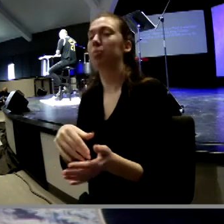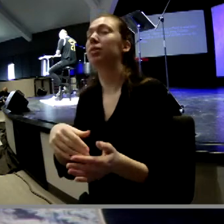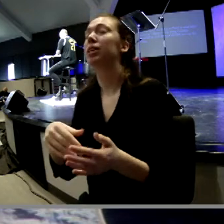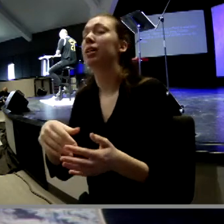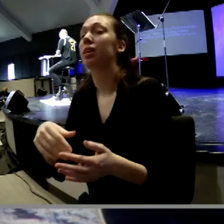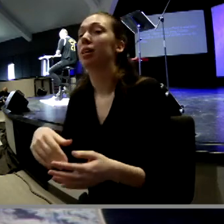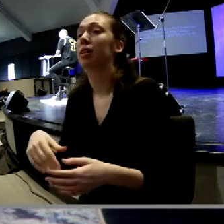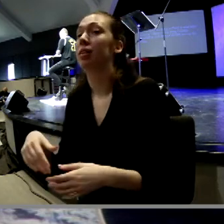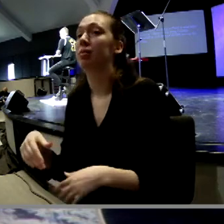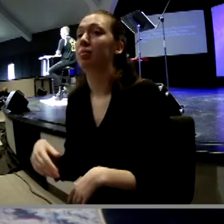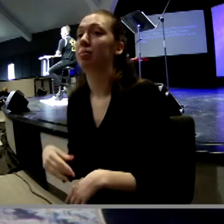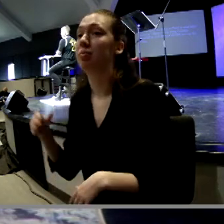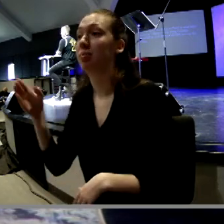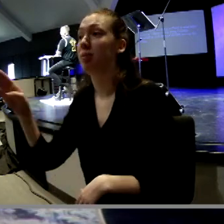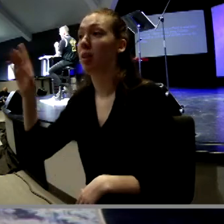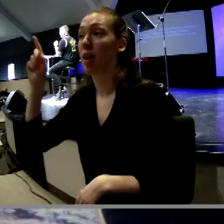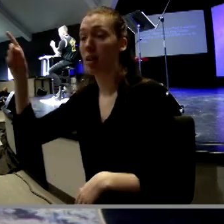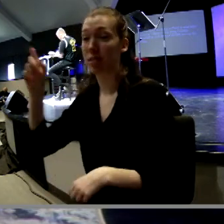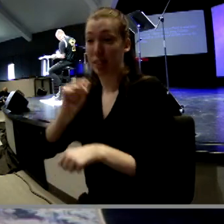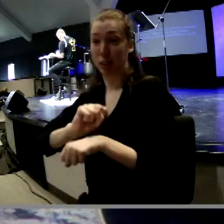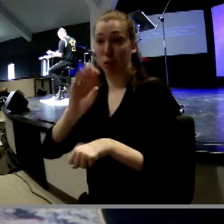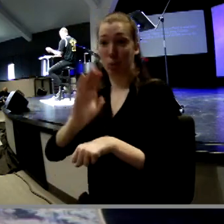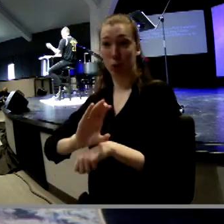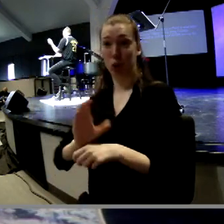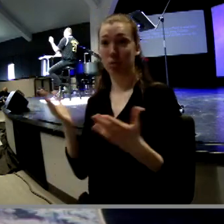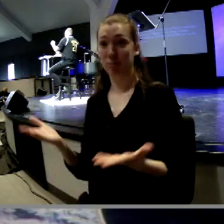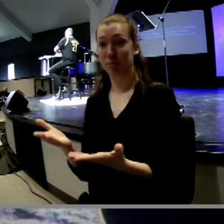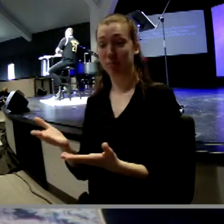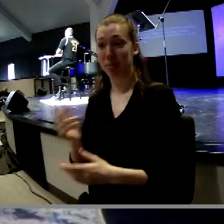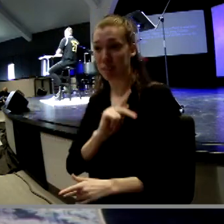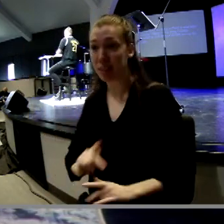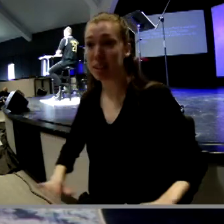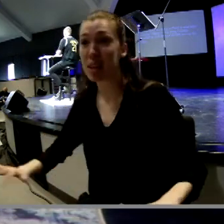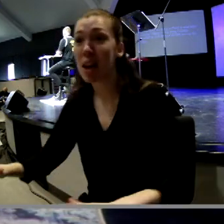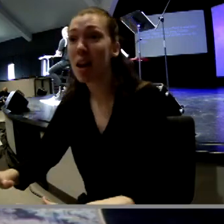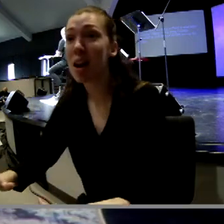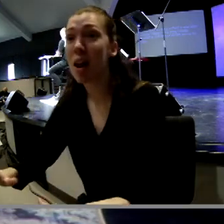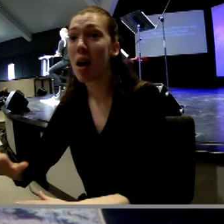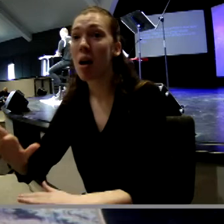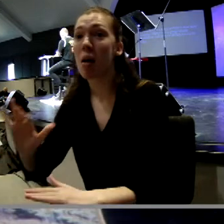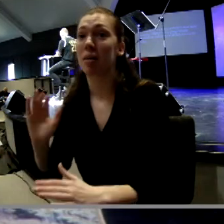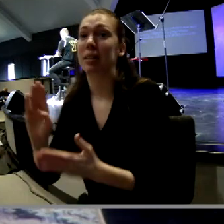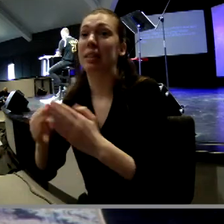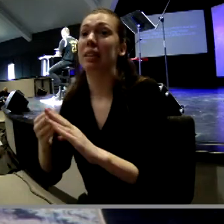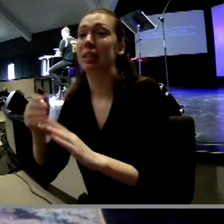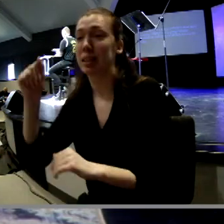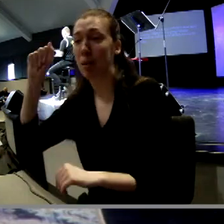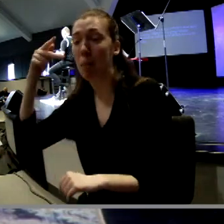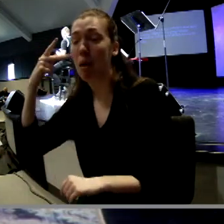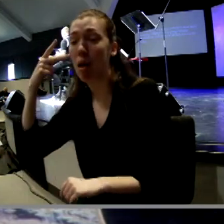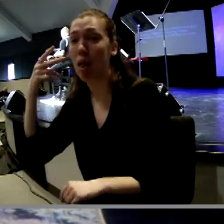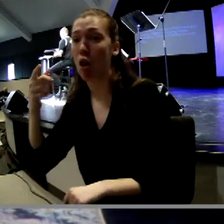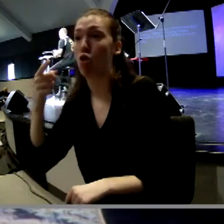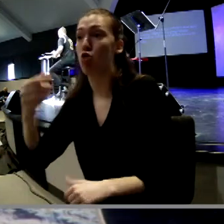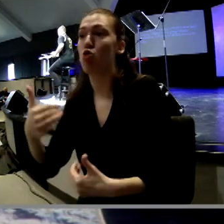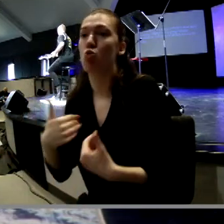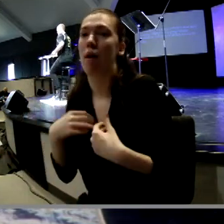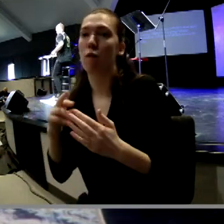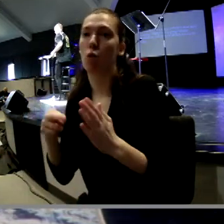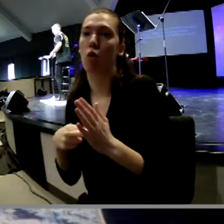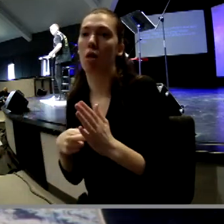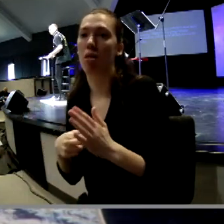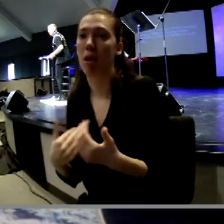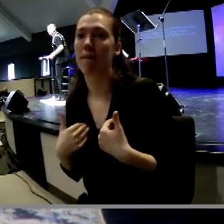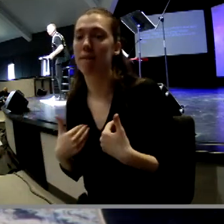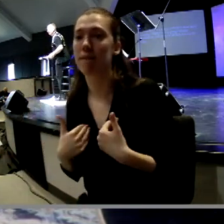doing through this thing called Summit in the kingdom in our city of St. Paul. Your ministry,